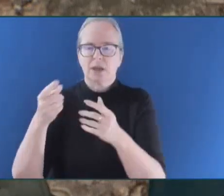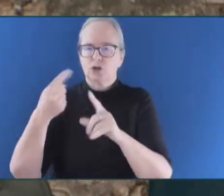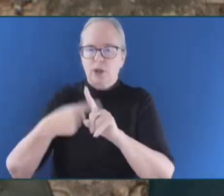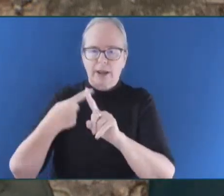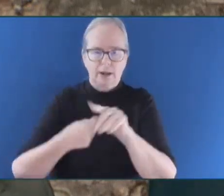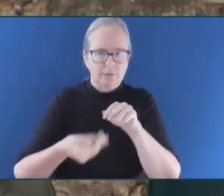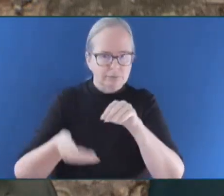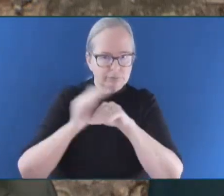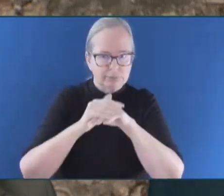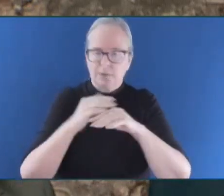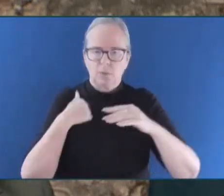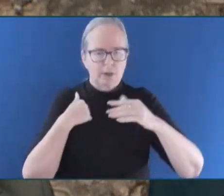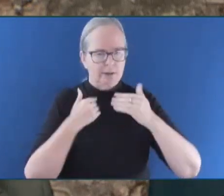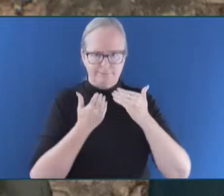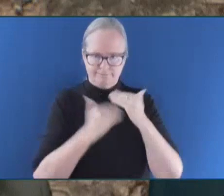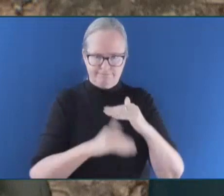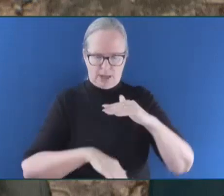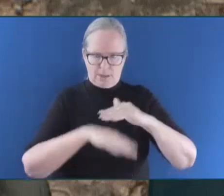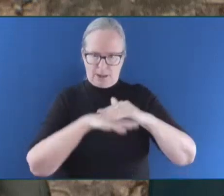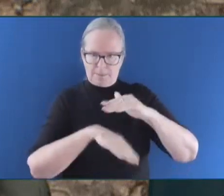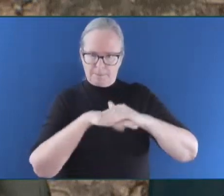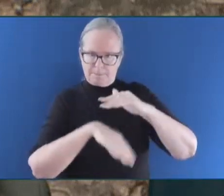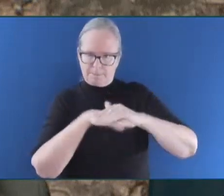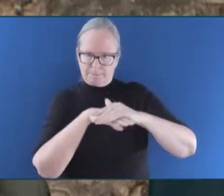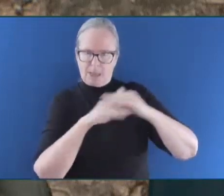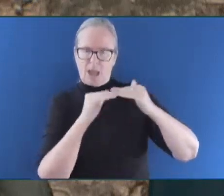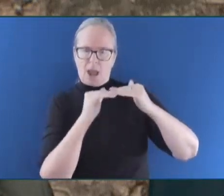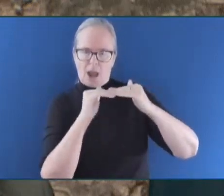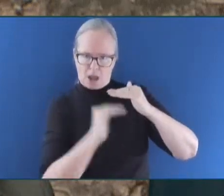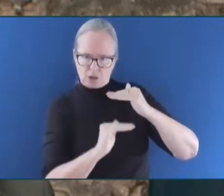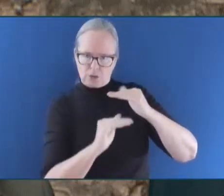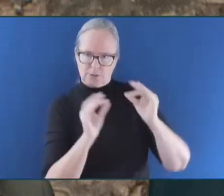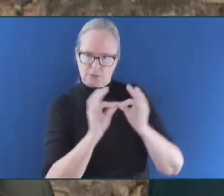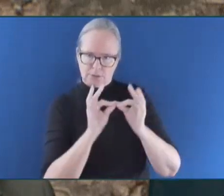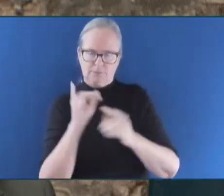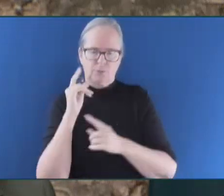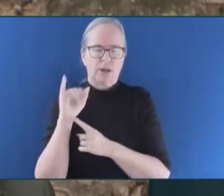recognize that that needs to happen in this province. Is that something else that they would repeal?